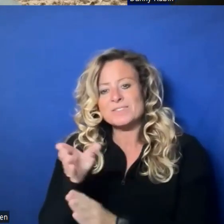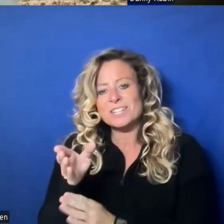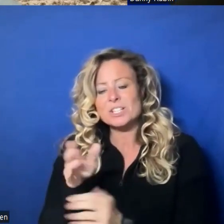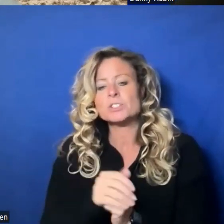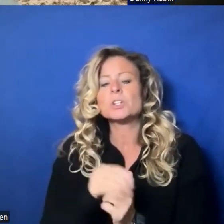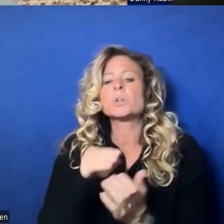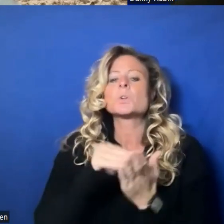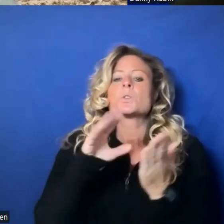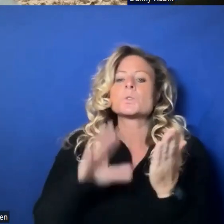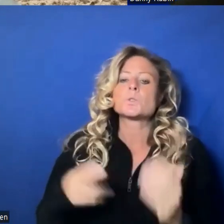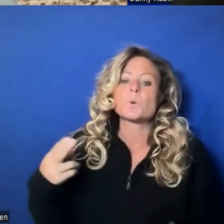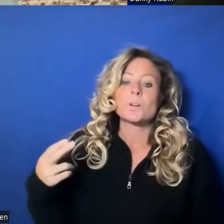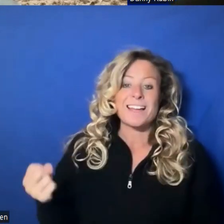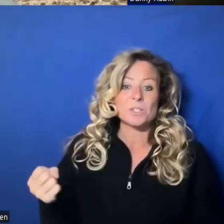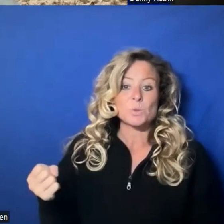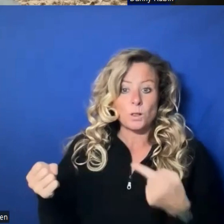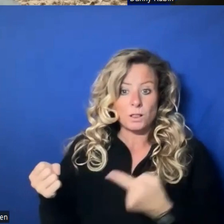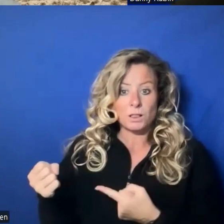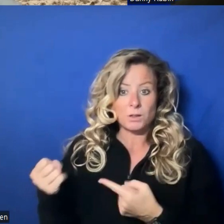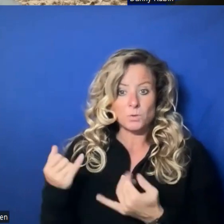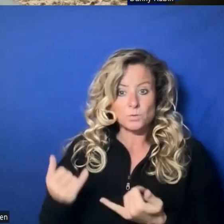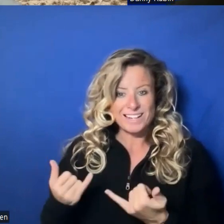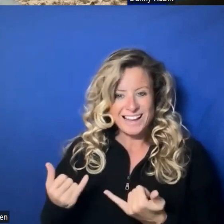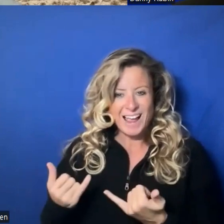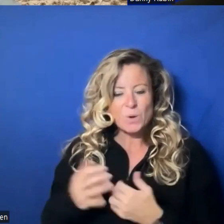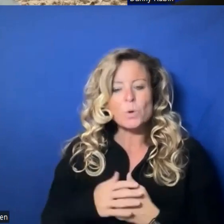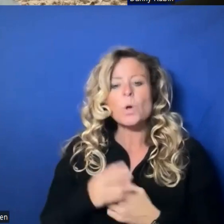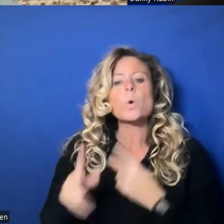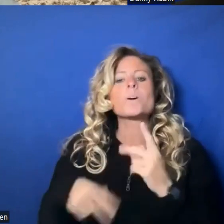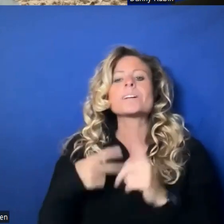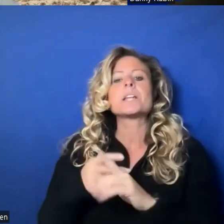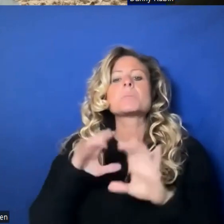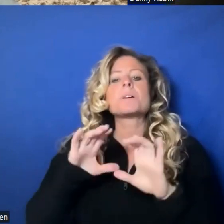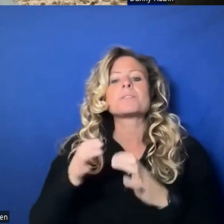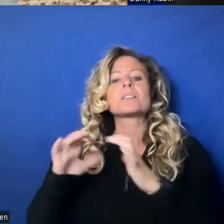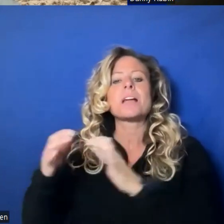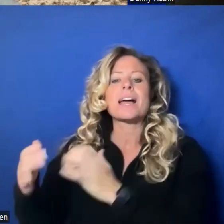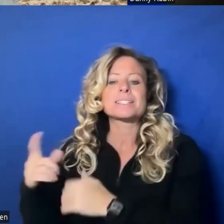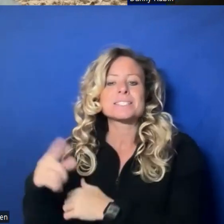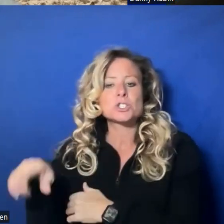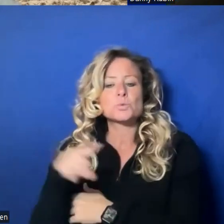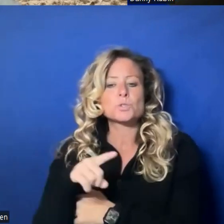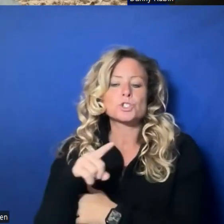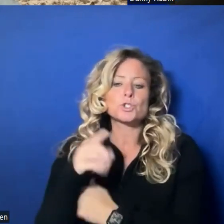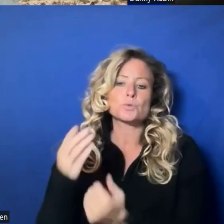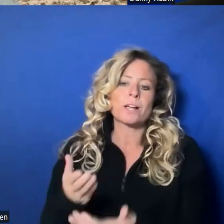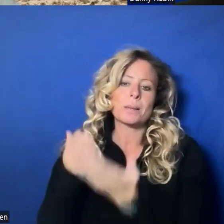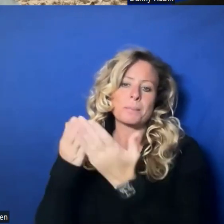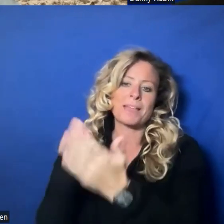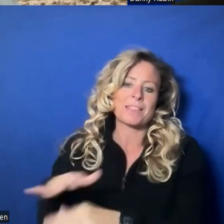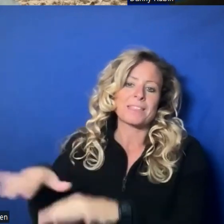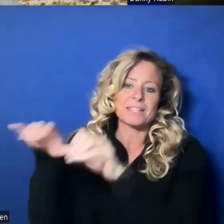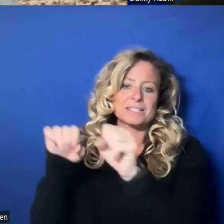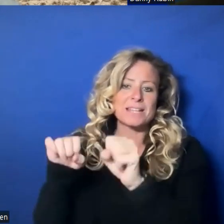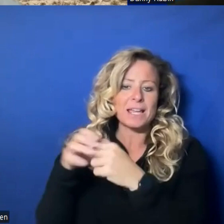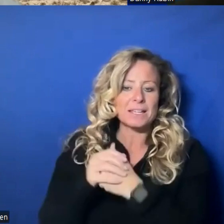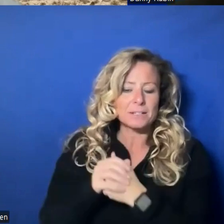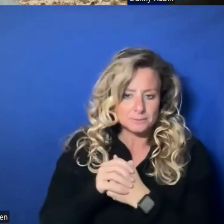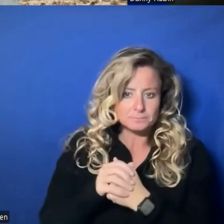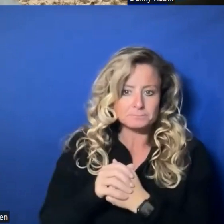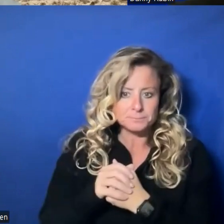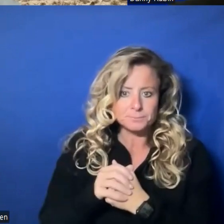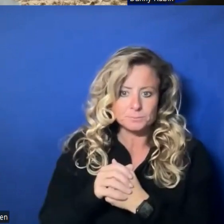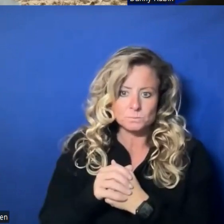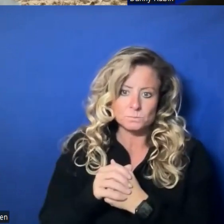students that are in high school right now, what types of classes would you recommend they take